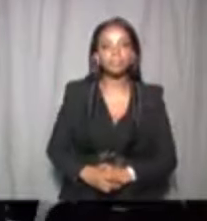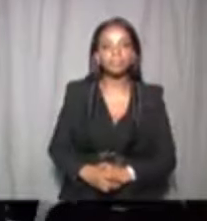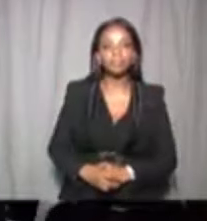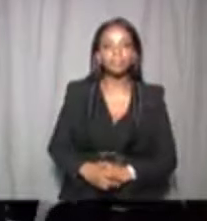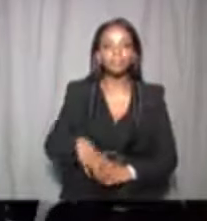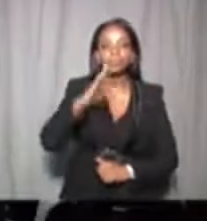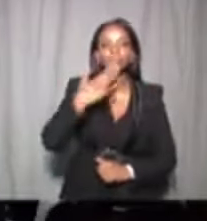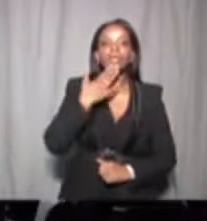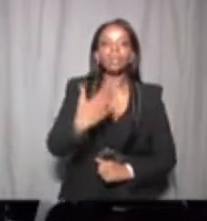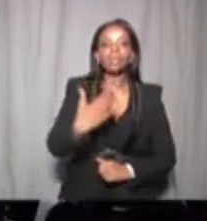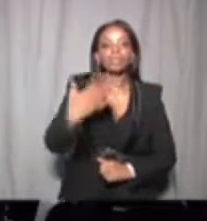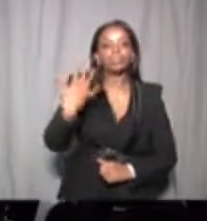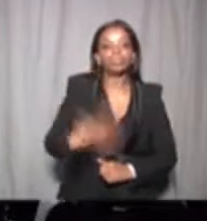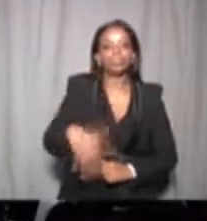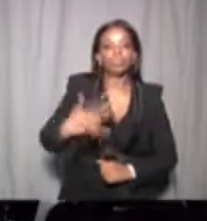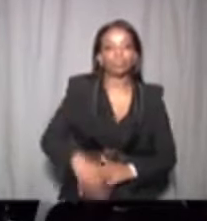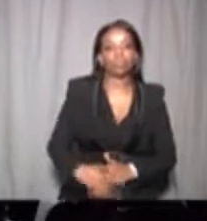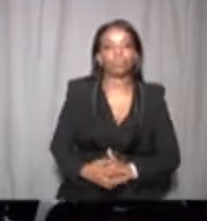Thank you so much.